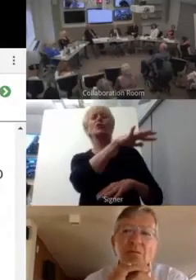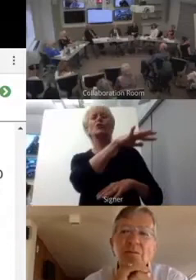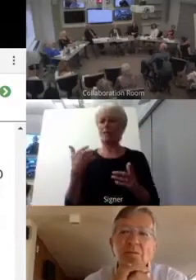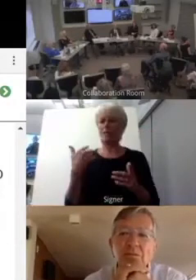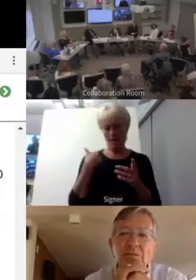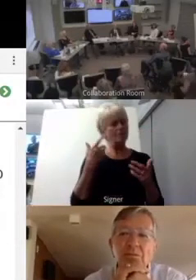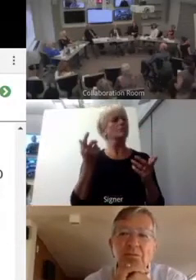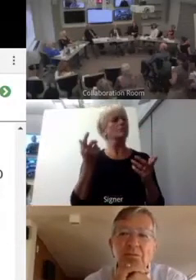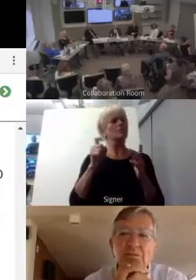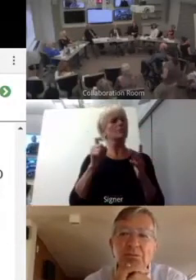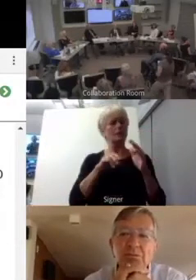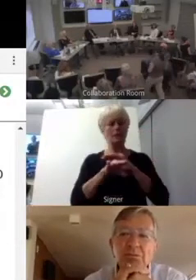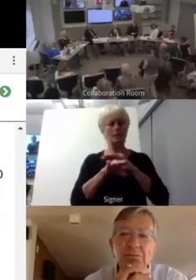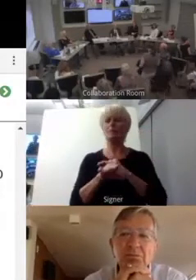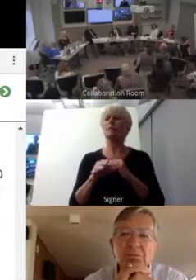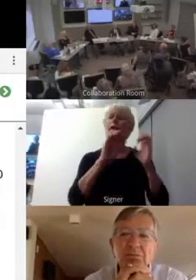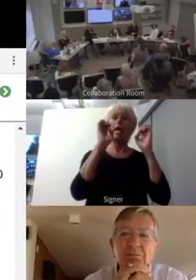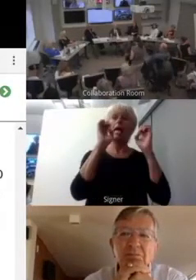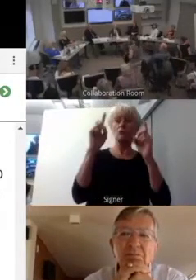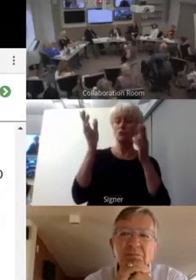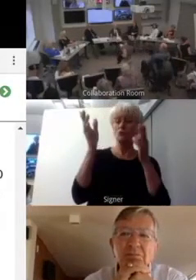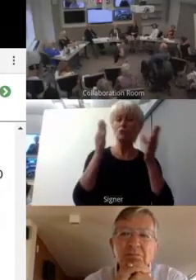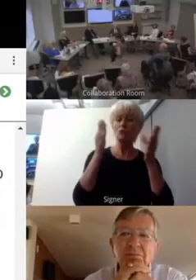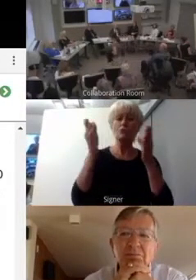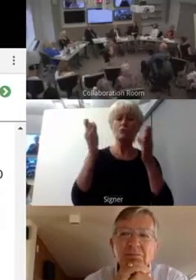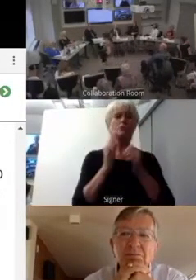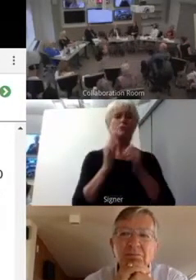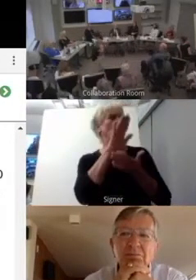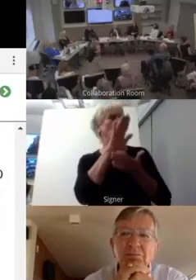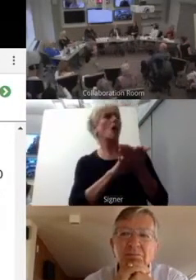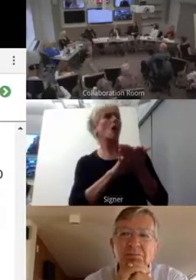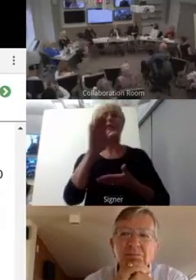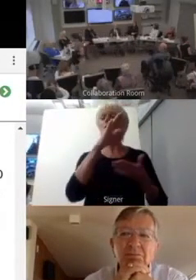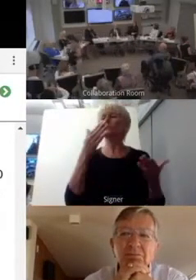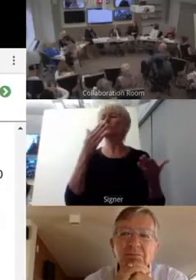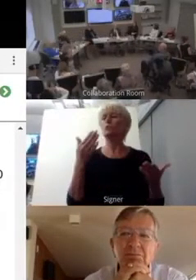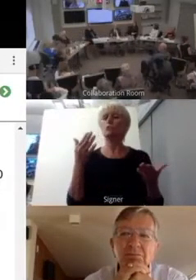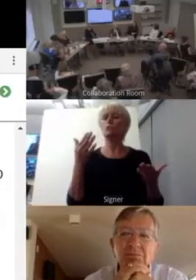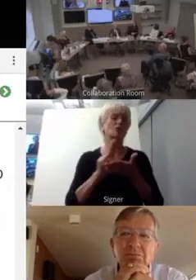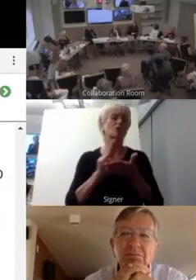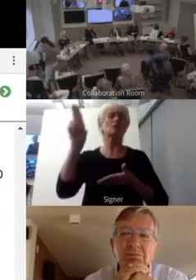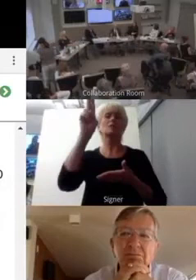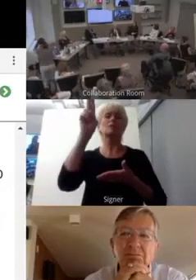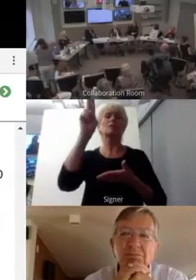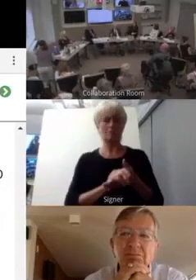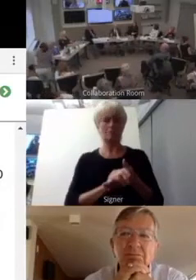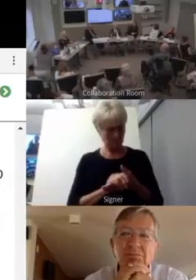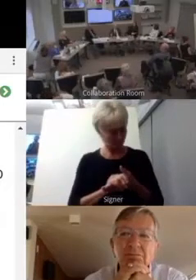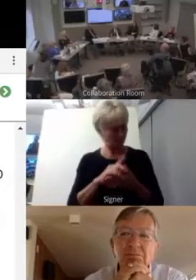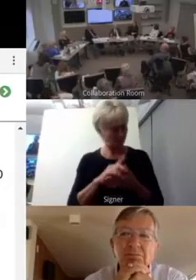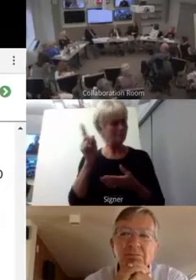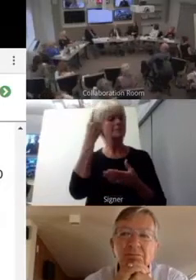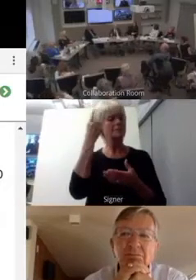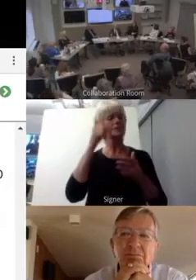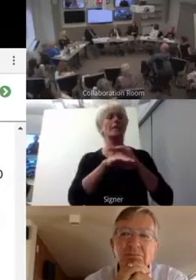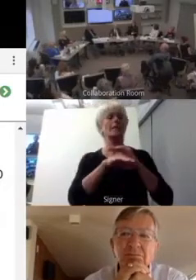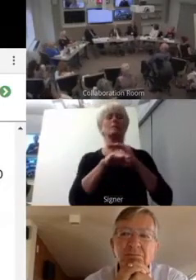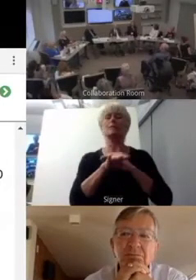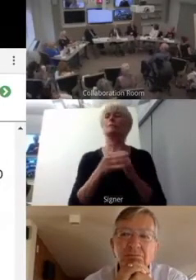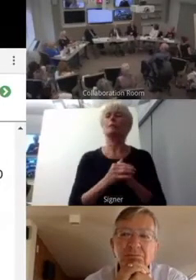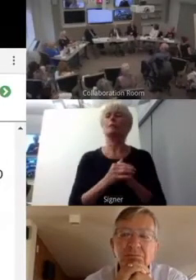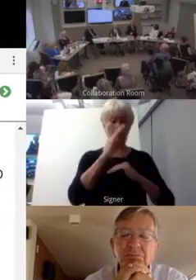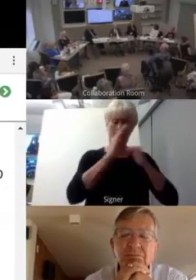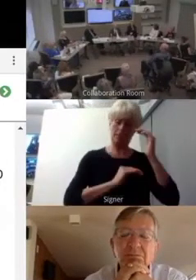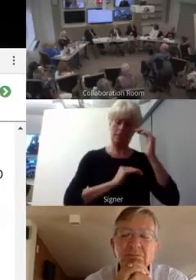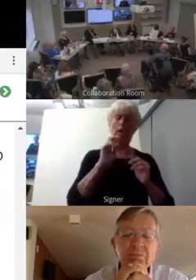services. Colleges and universities have to be accessible, both their buildings and the educational services they